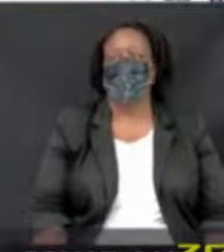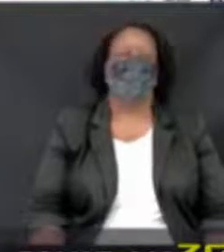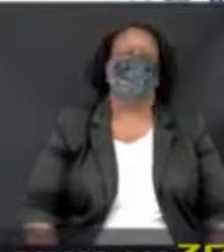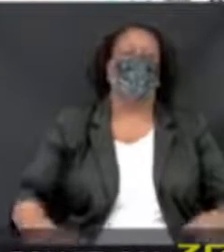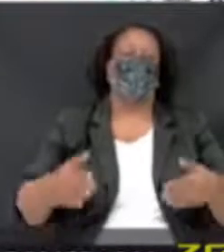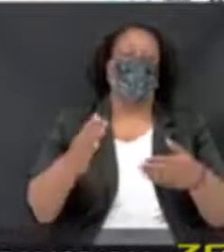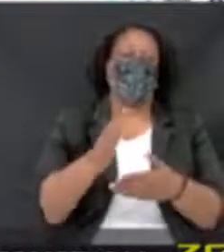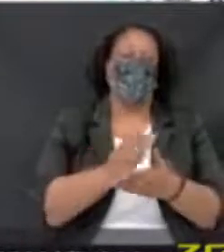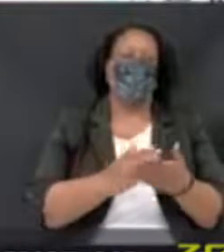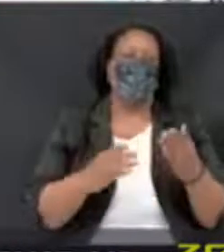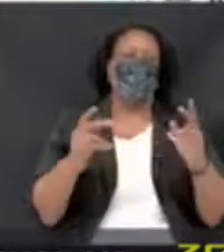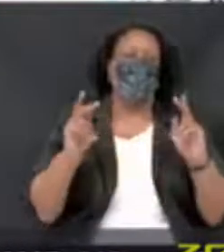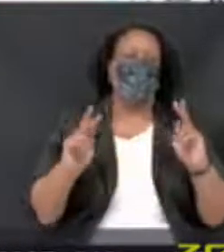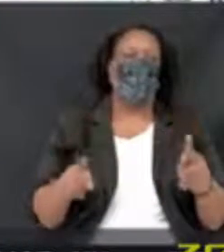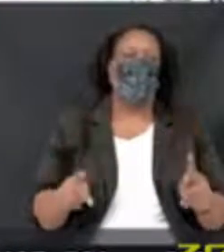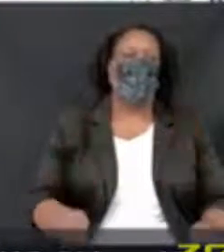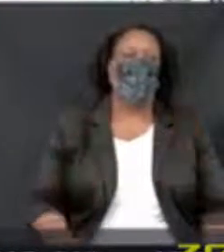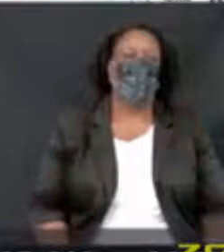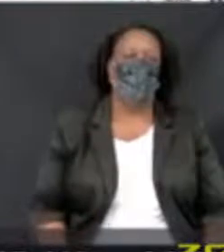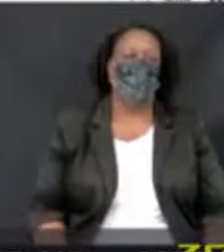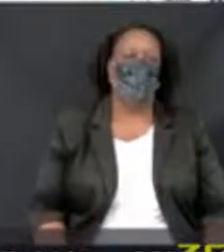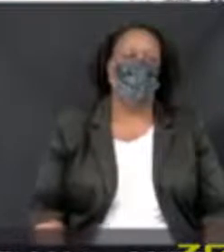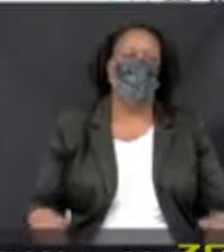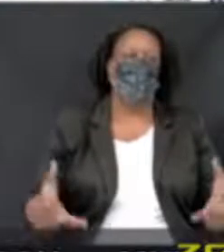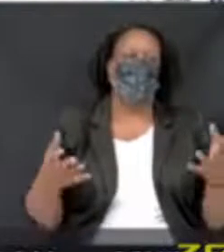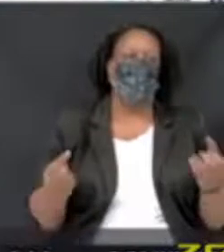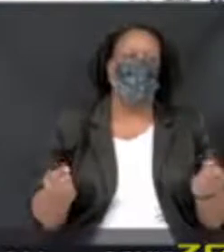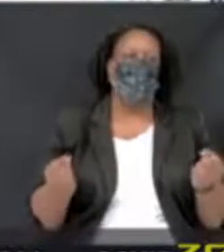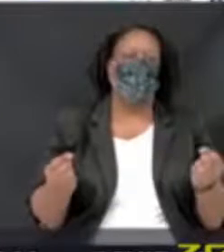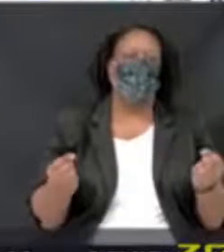call no name. I have one present, but I won't call no